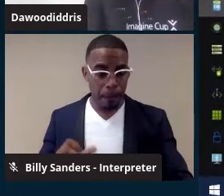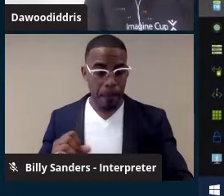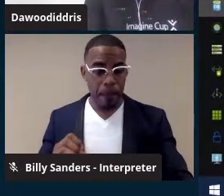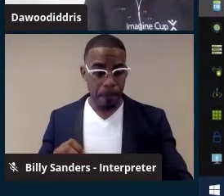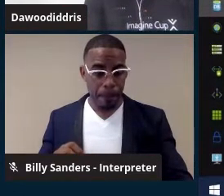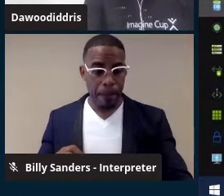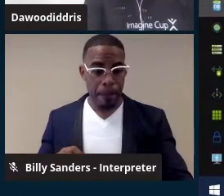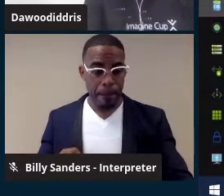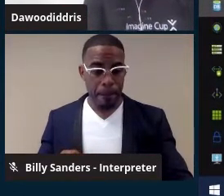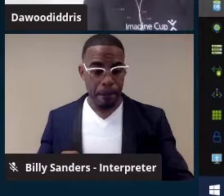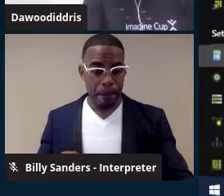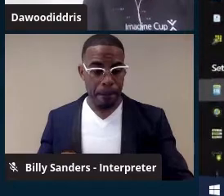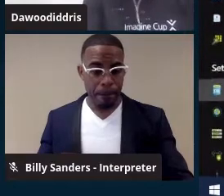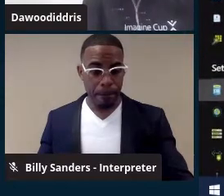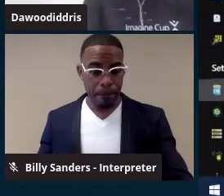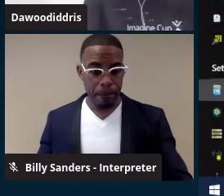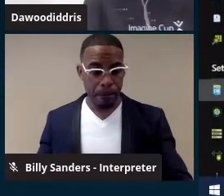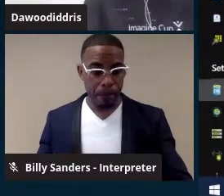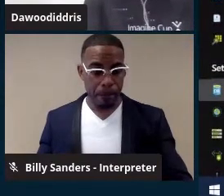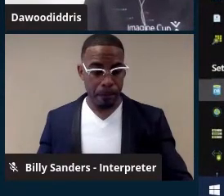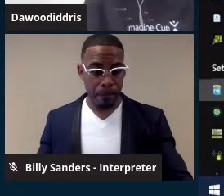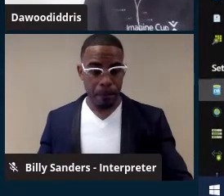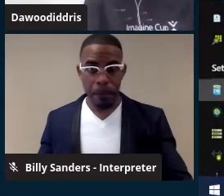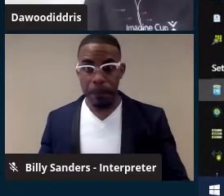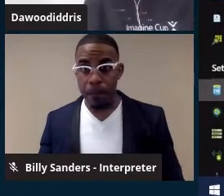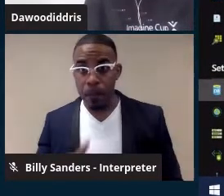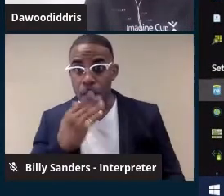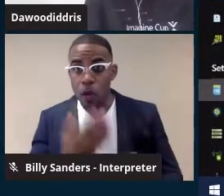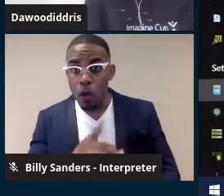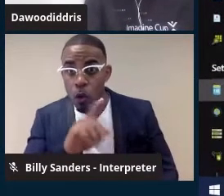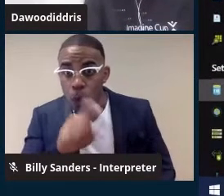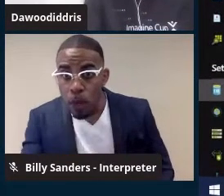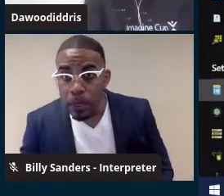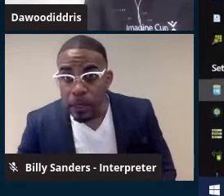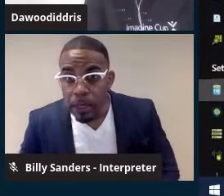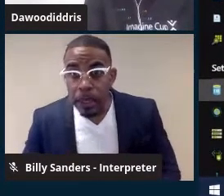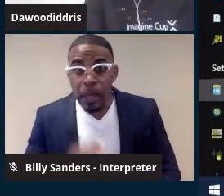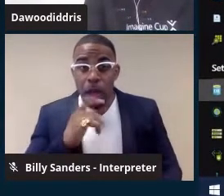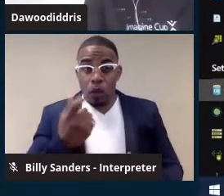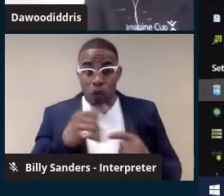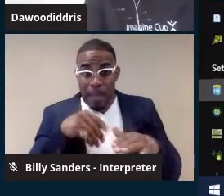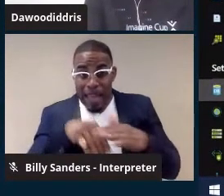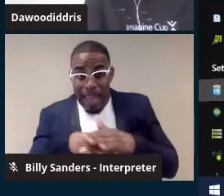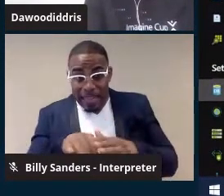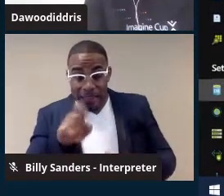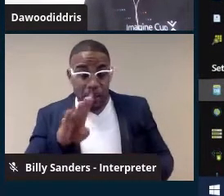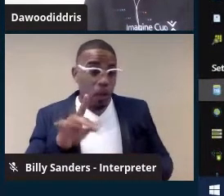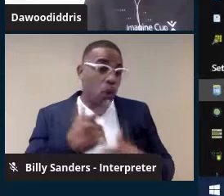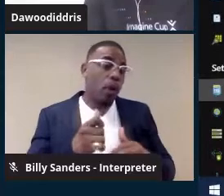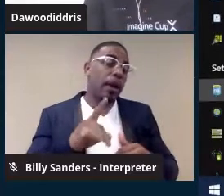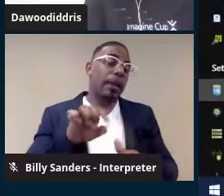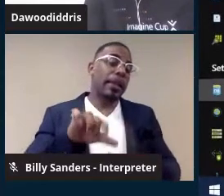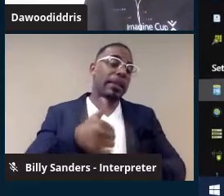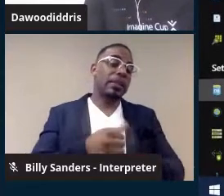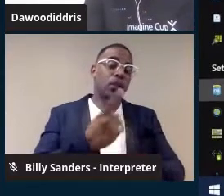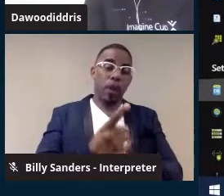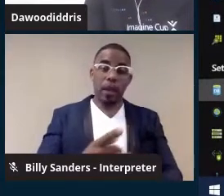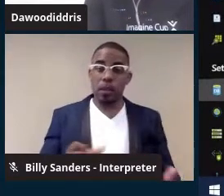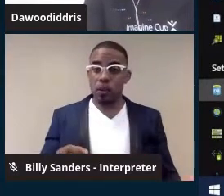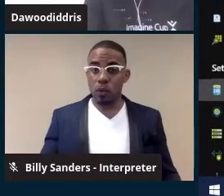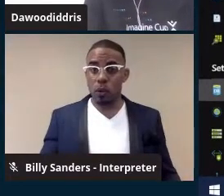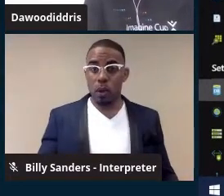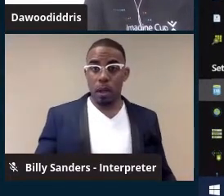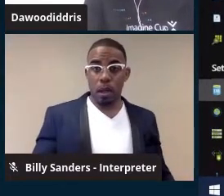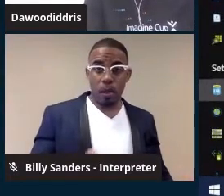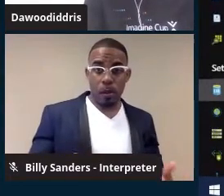good question, right? Yeah. Now, the point is that whilst we were trying to access Cosmos DB, we're going to hit some error, right? And the error